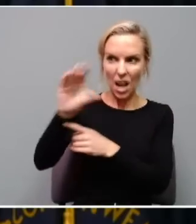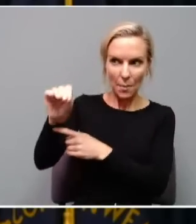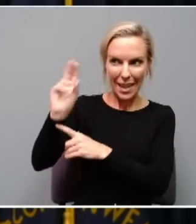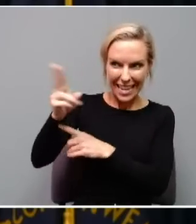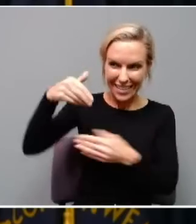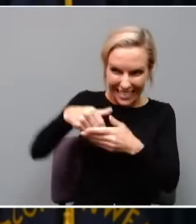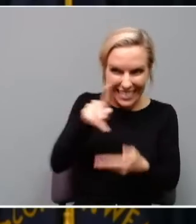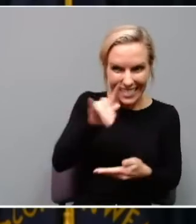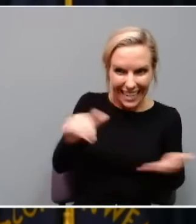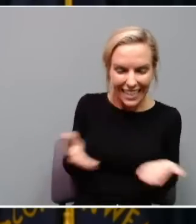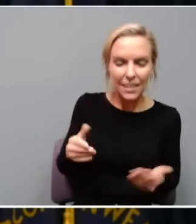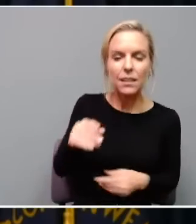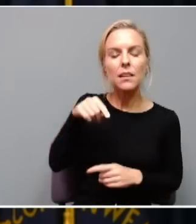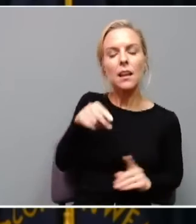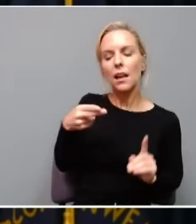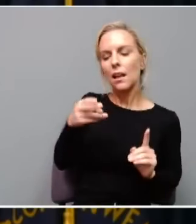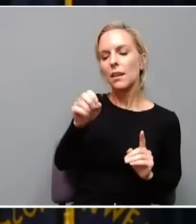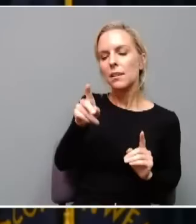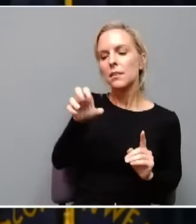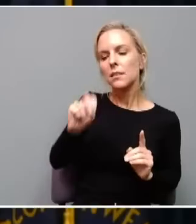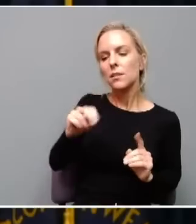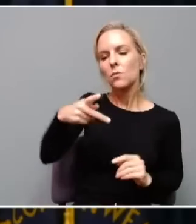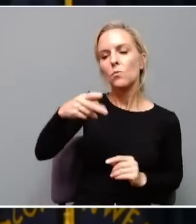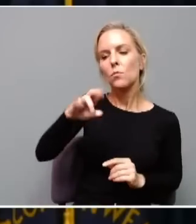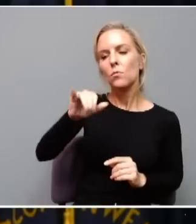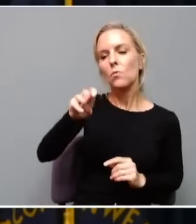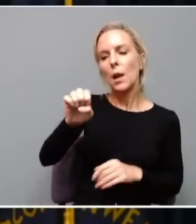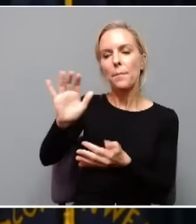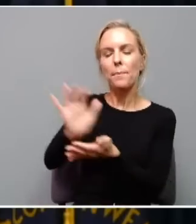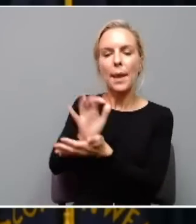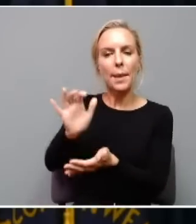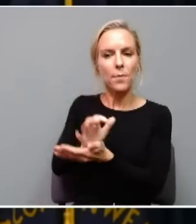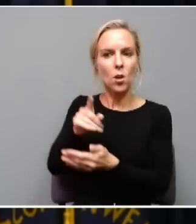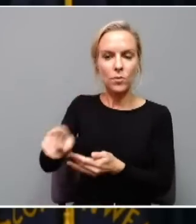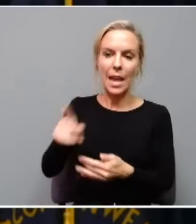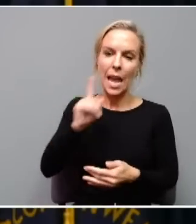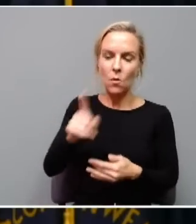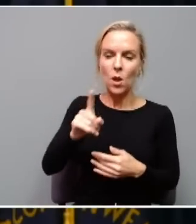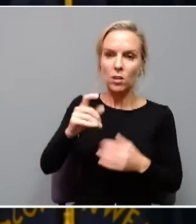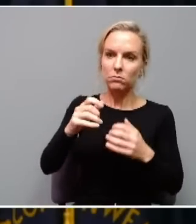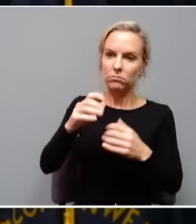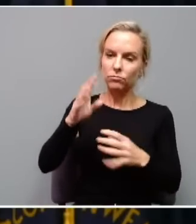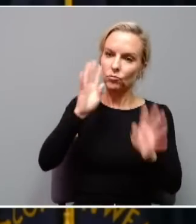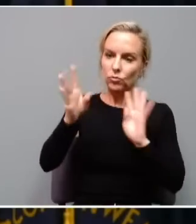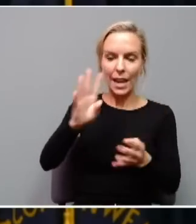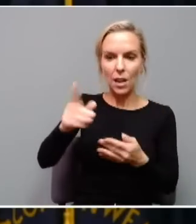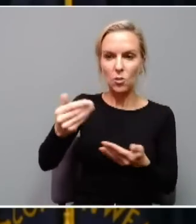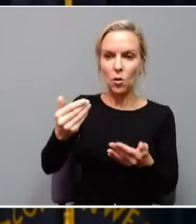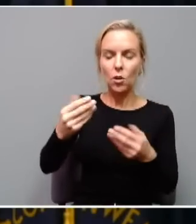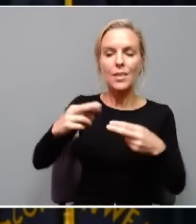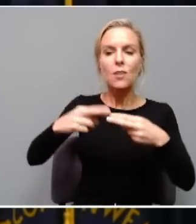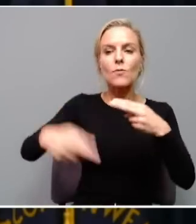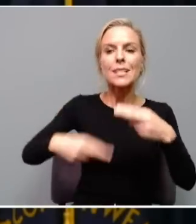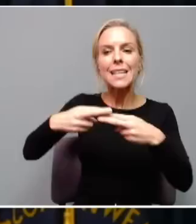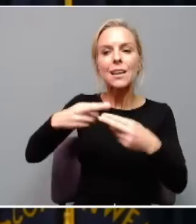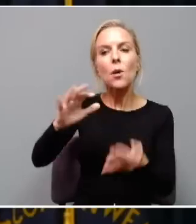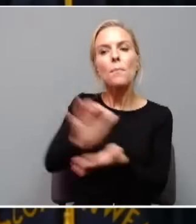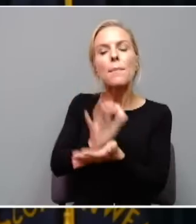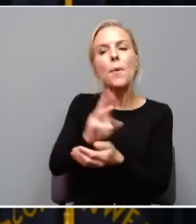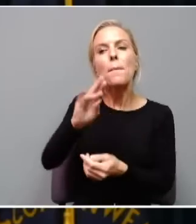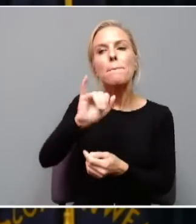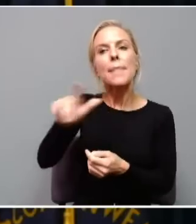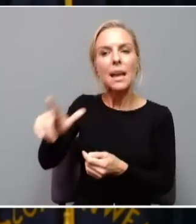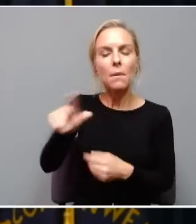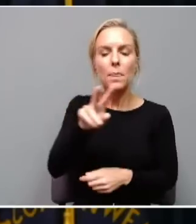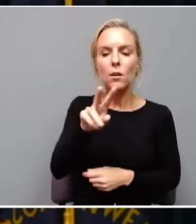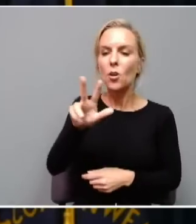Pratt Paper, going to create the newest, cleanest, greenest, most technologically advanced recycled paper mill in the world. 320